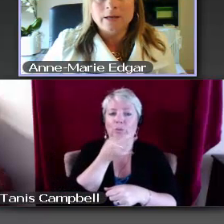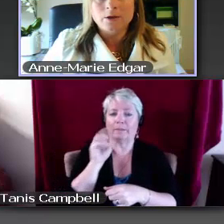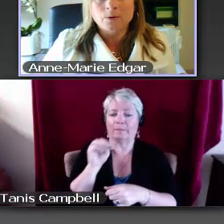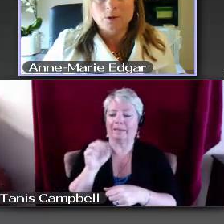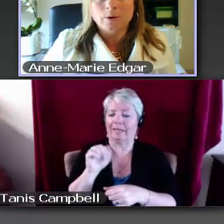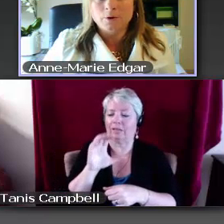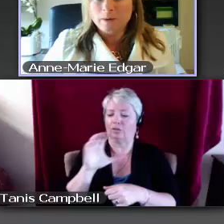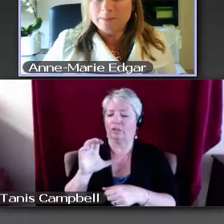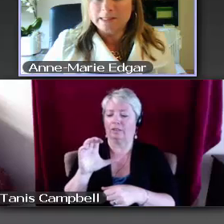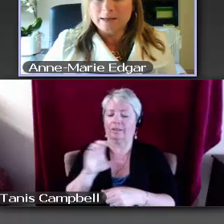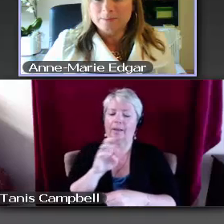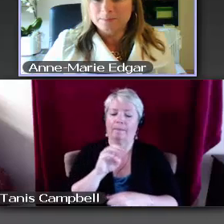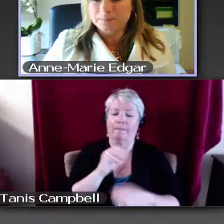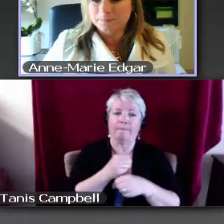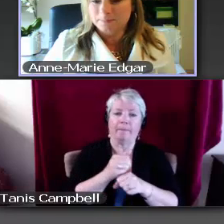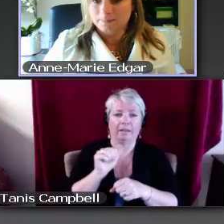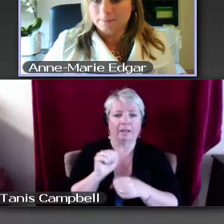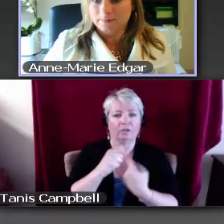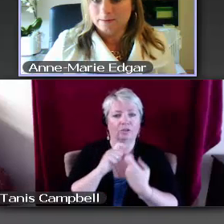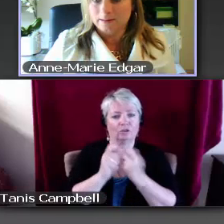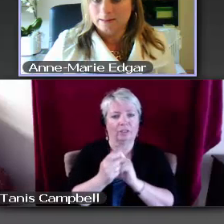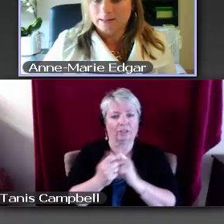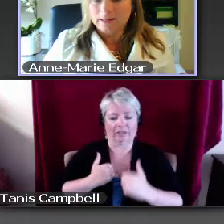makeachangecanada.com will take you to our new website.